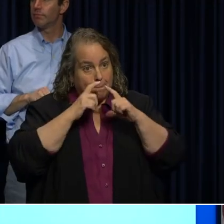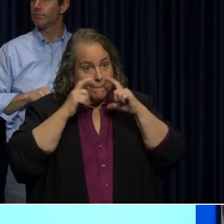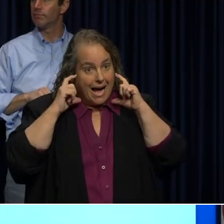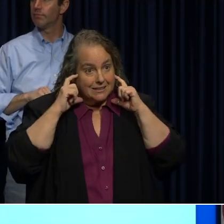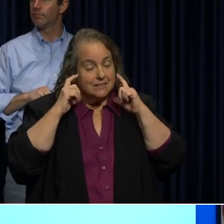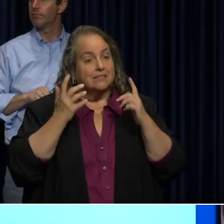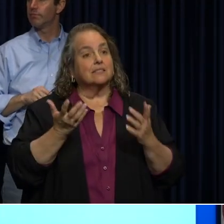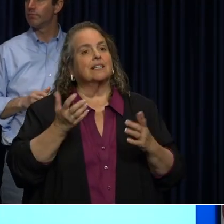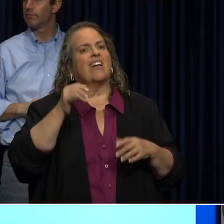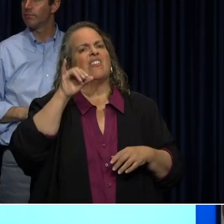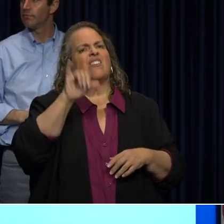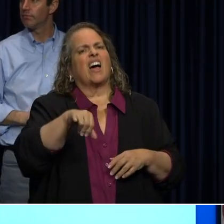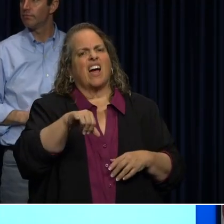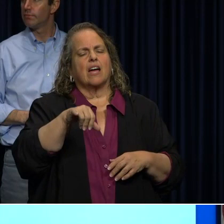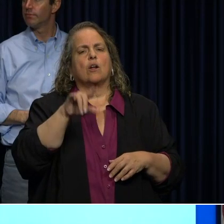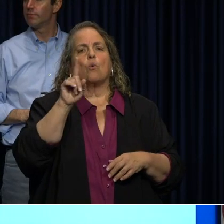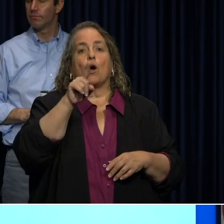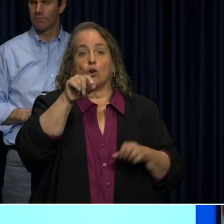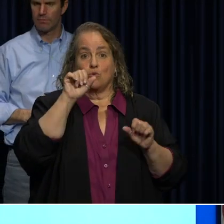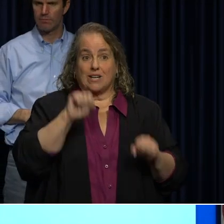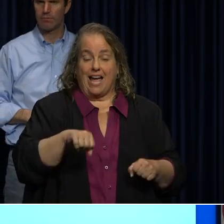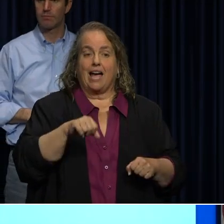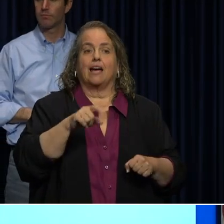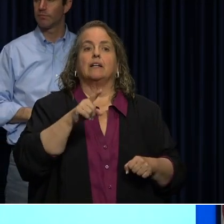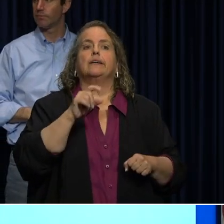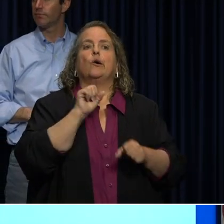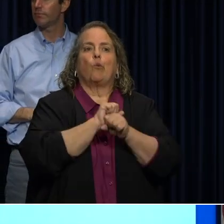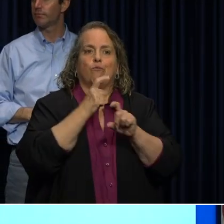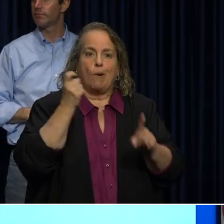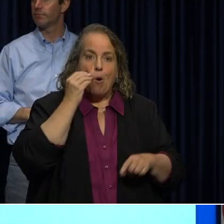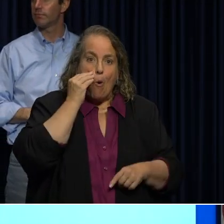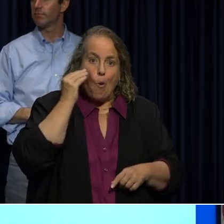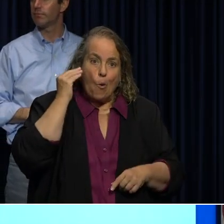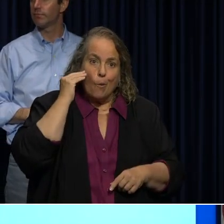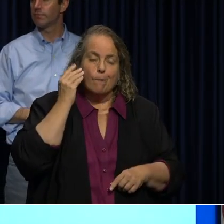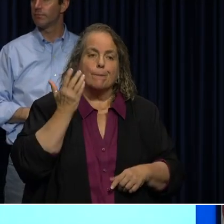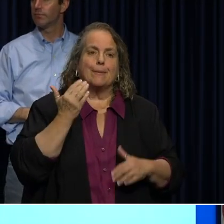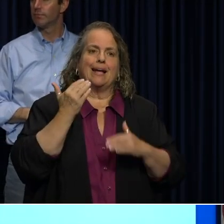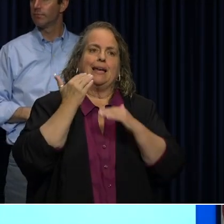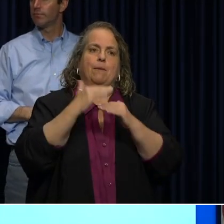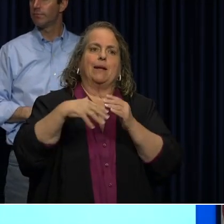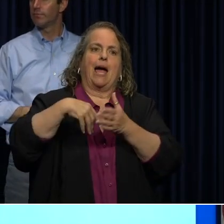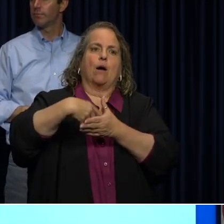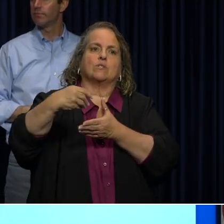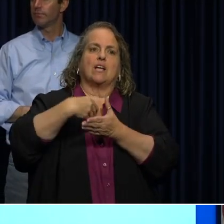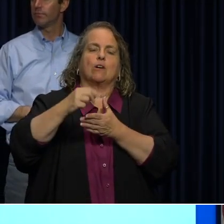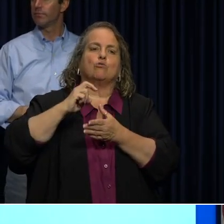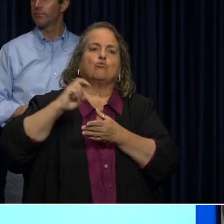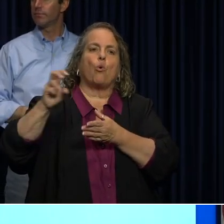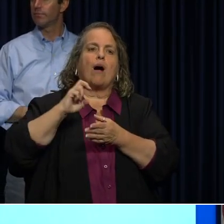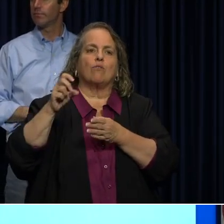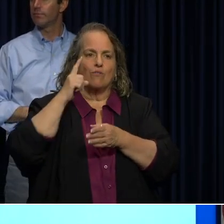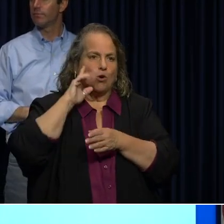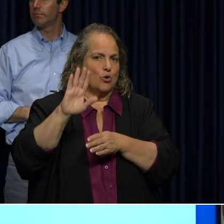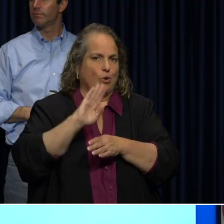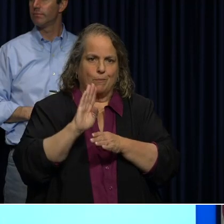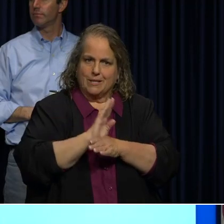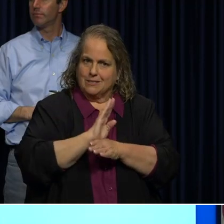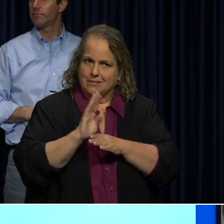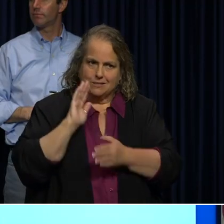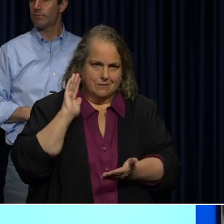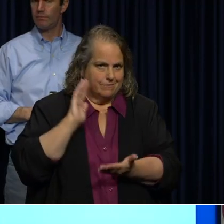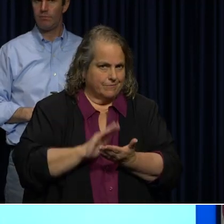you can, you're still teleworking. You're limiting outside travel for your business as well.